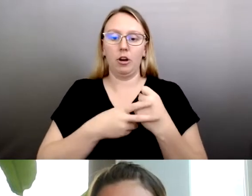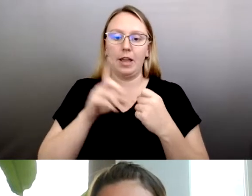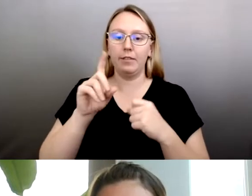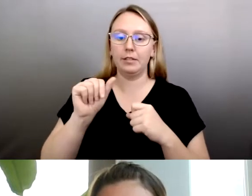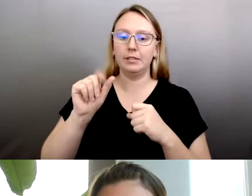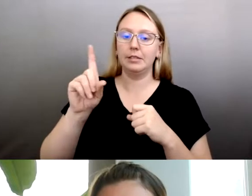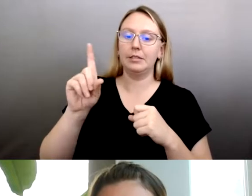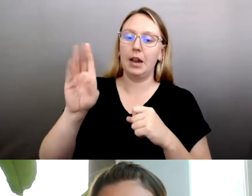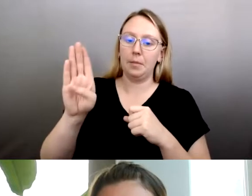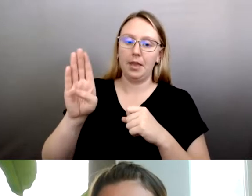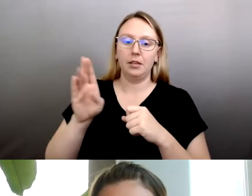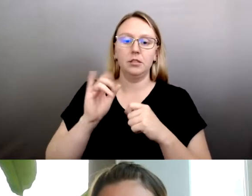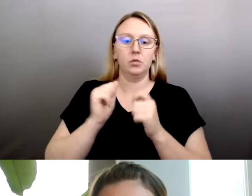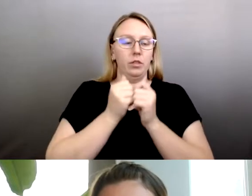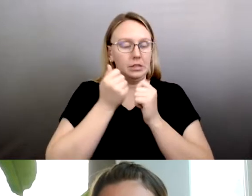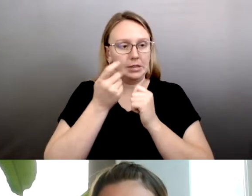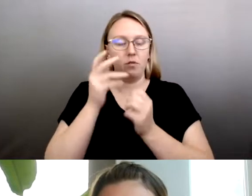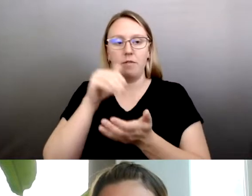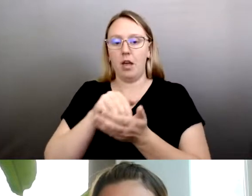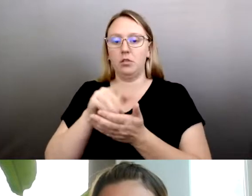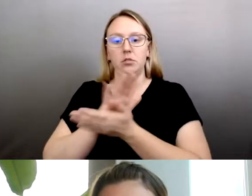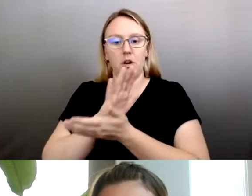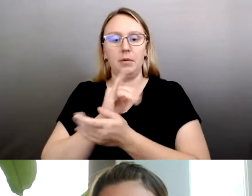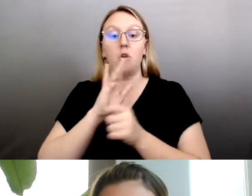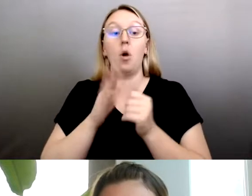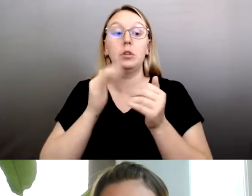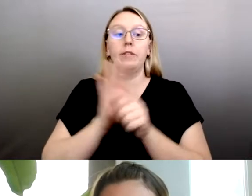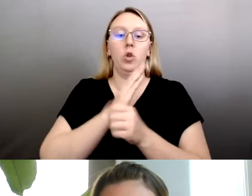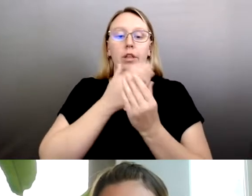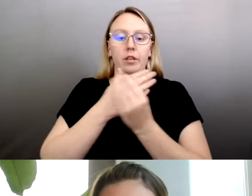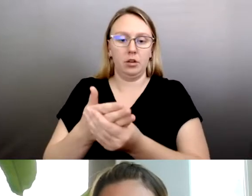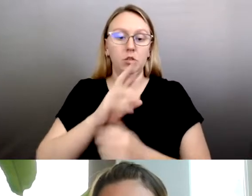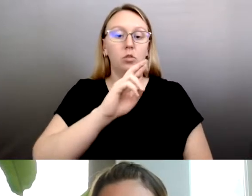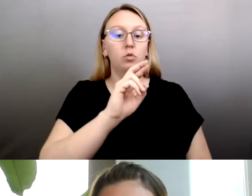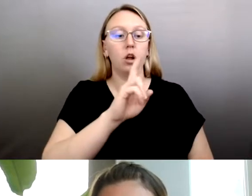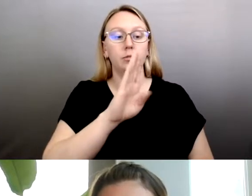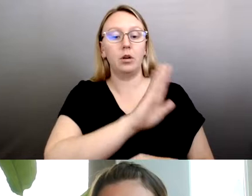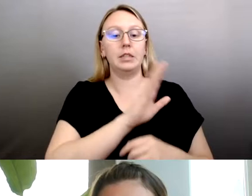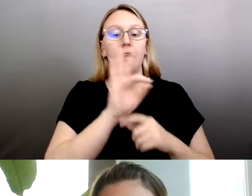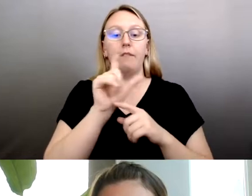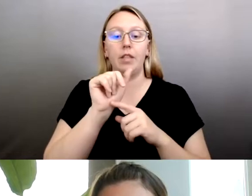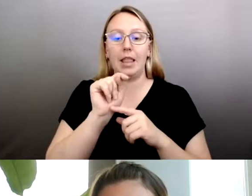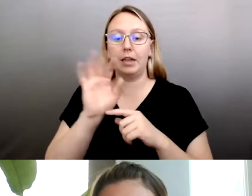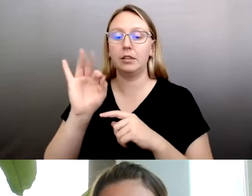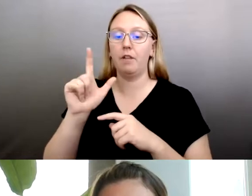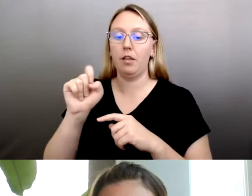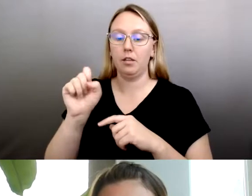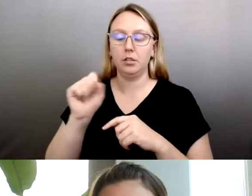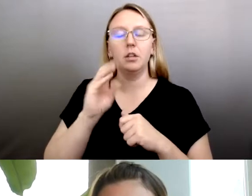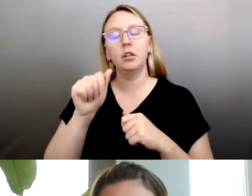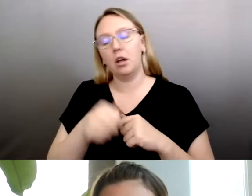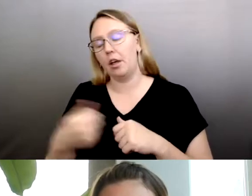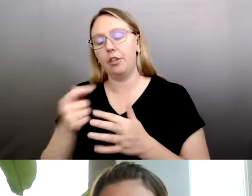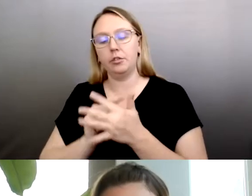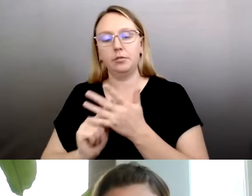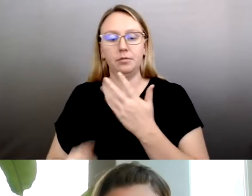documents that are almost fully cataloged, Roger's flat files, and a number of other things. And so